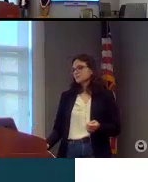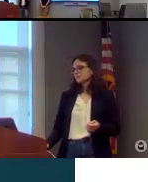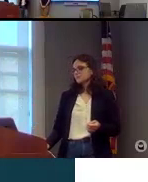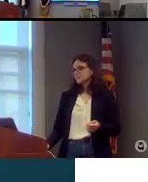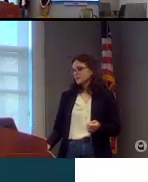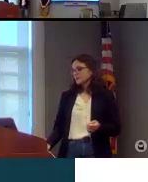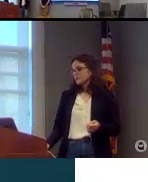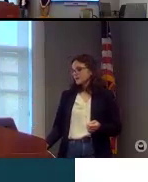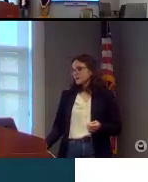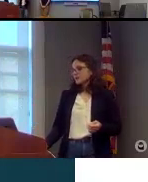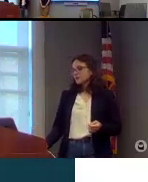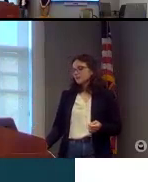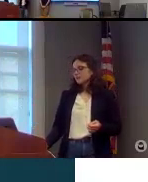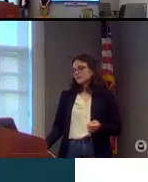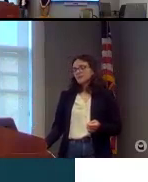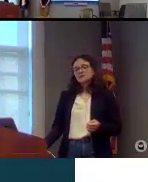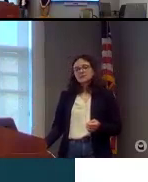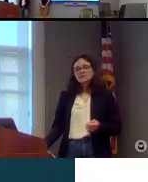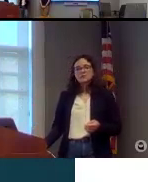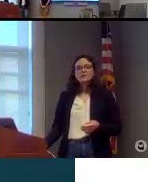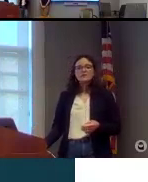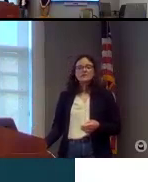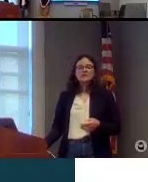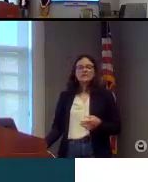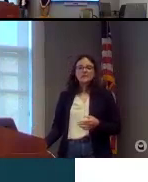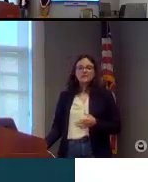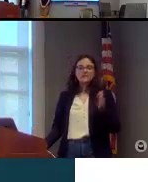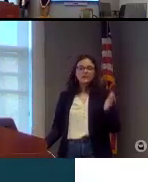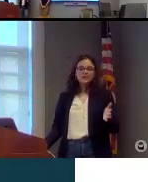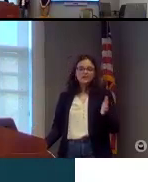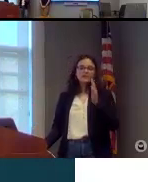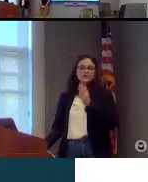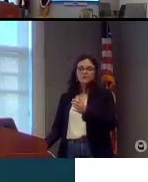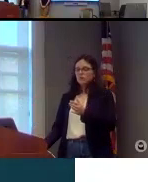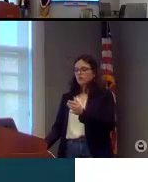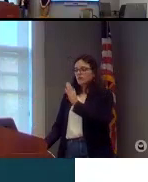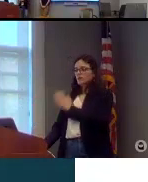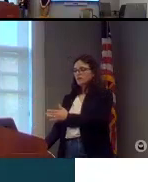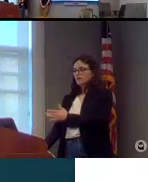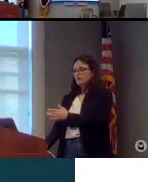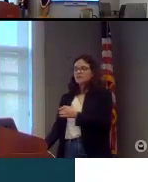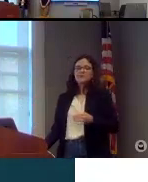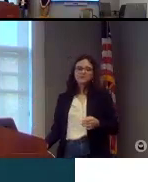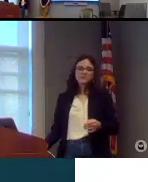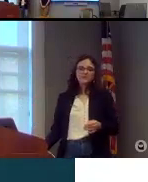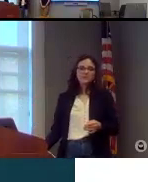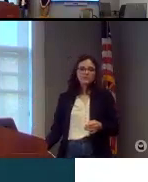future. Each analytical step here, we looked at separately, spatially, temporally, and